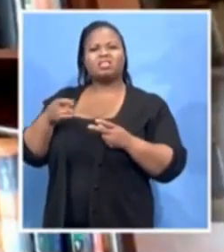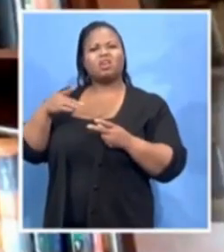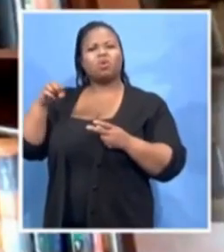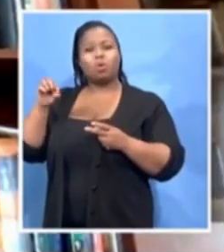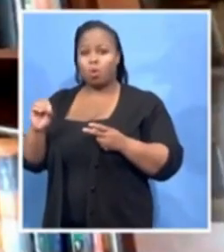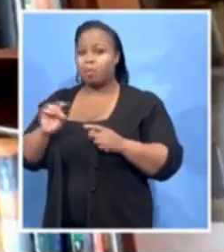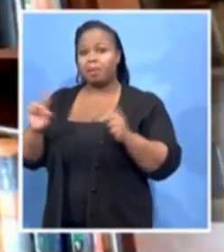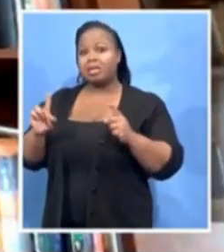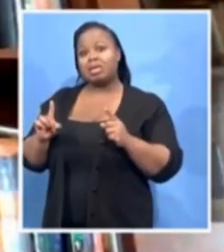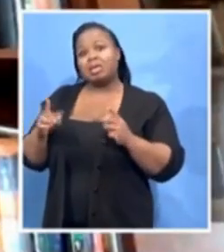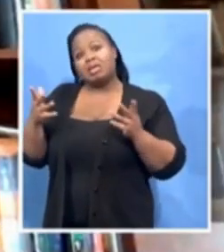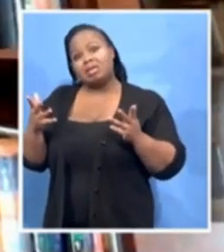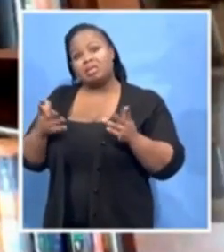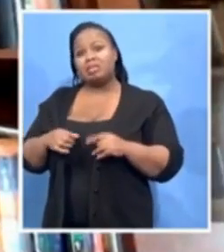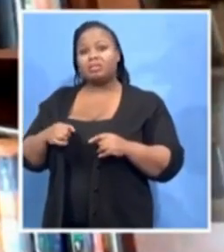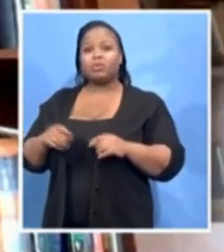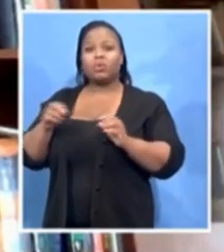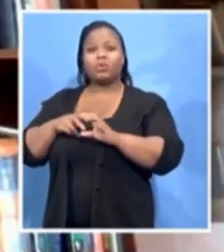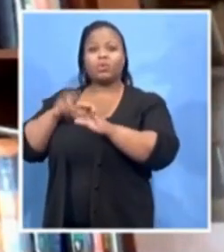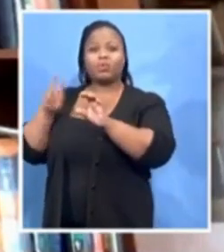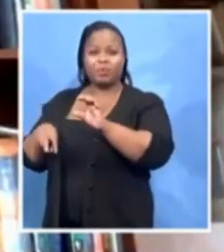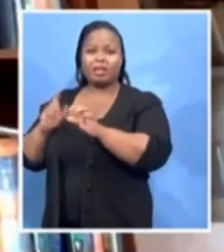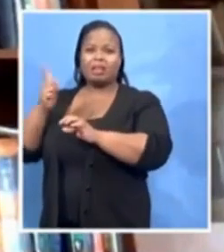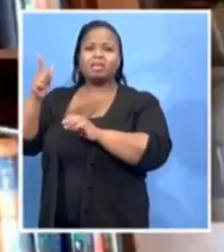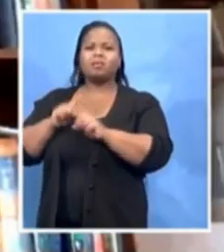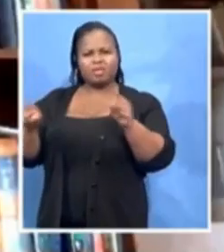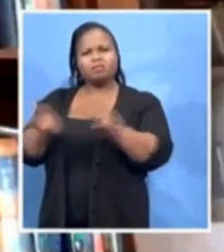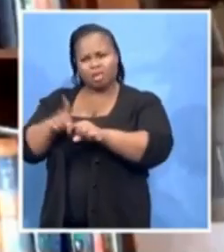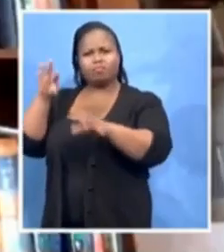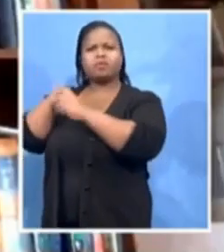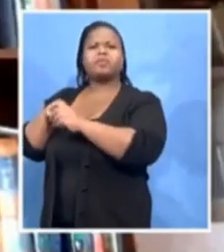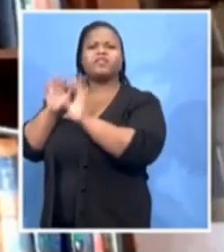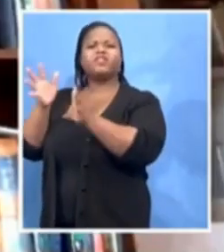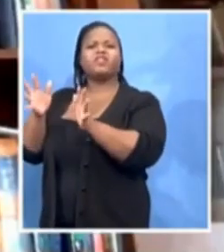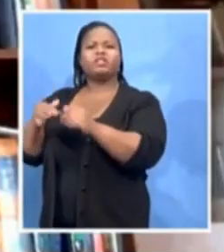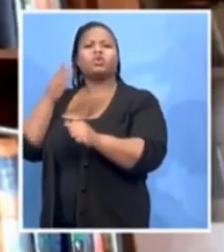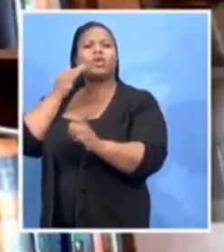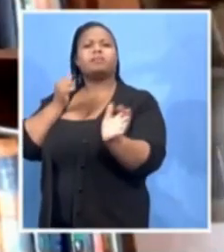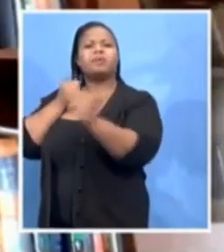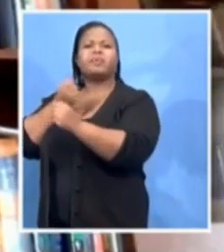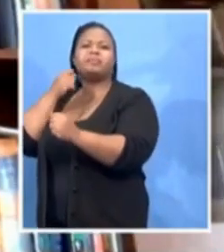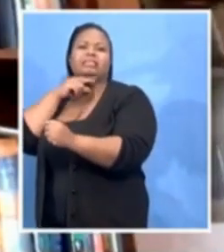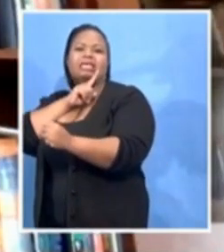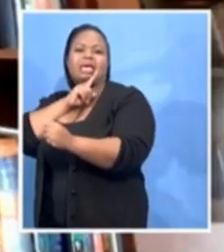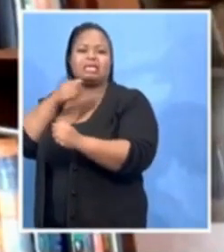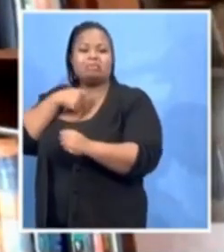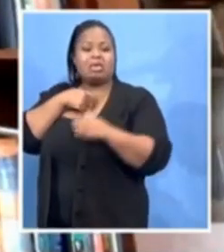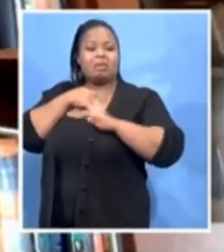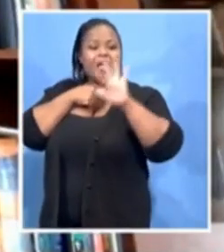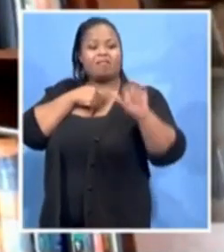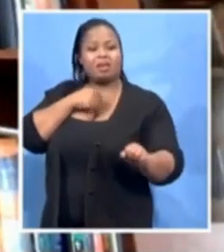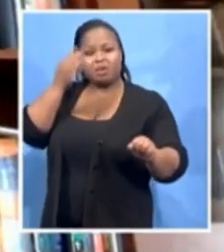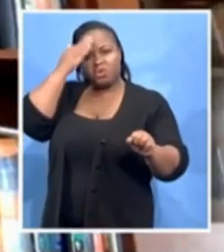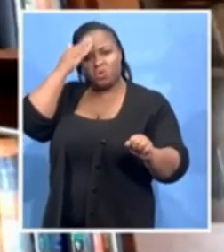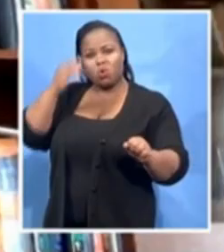movement, but is as much a Francophile as he pretends to be an African. So that there is a sense in which when you go into the